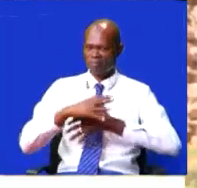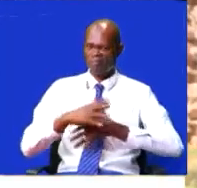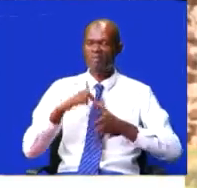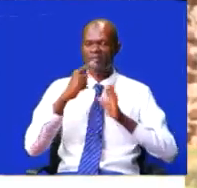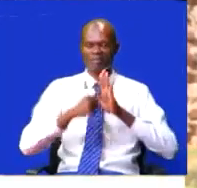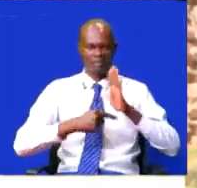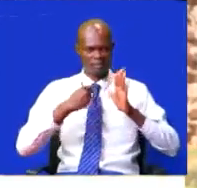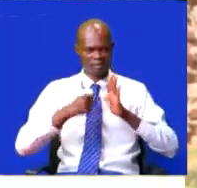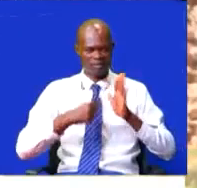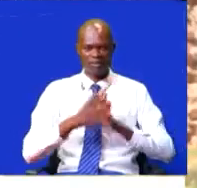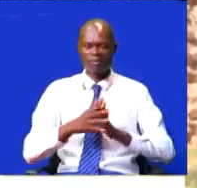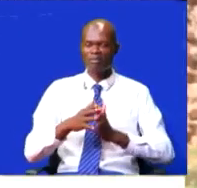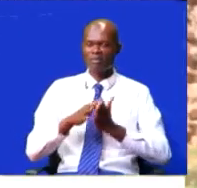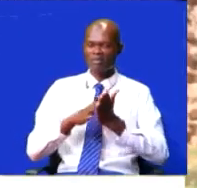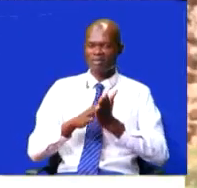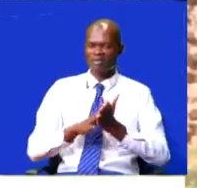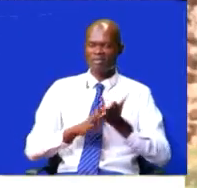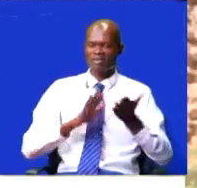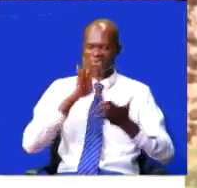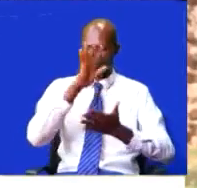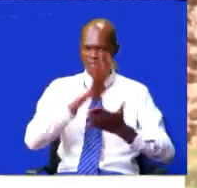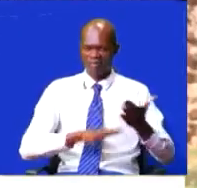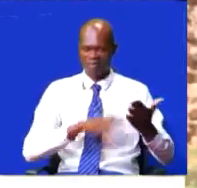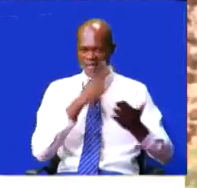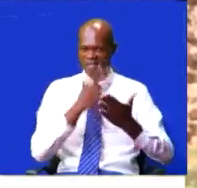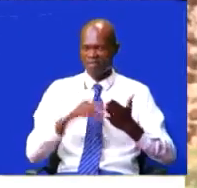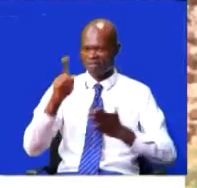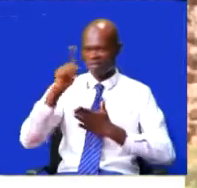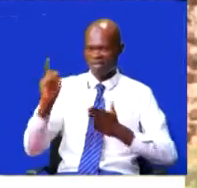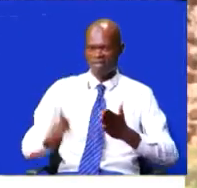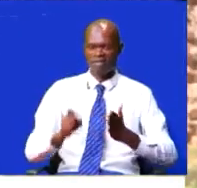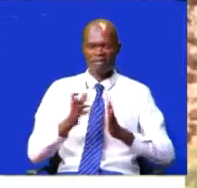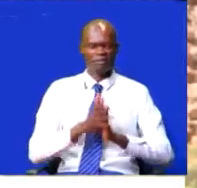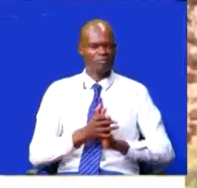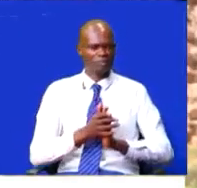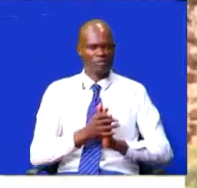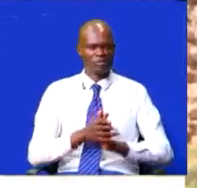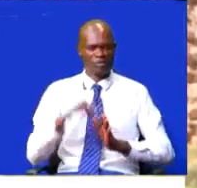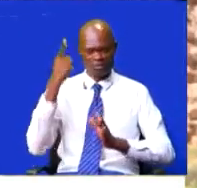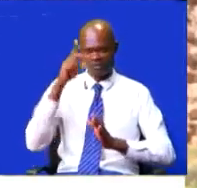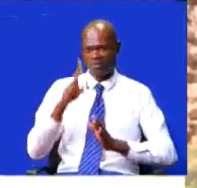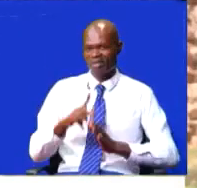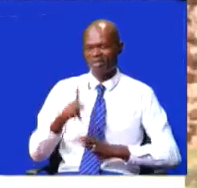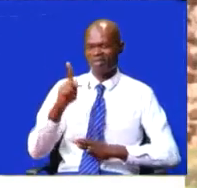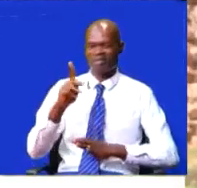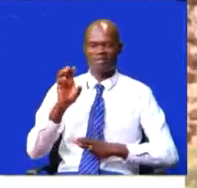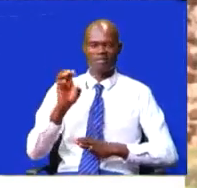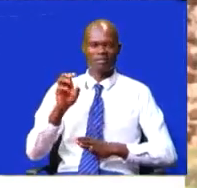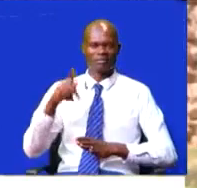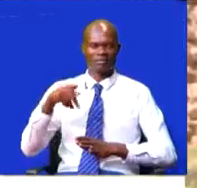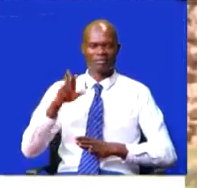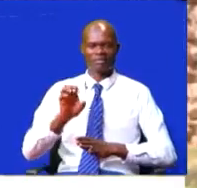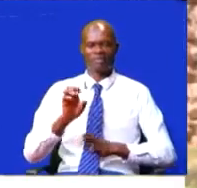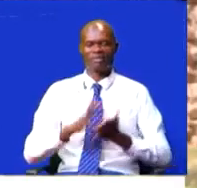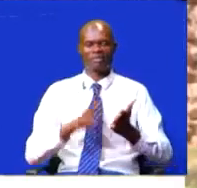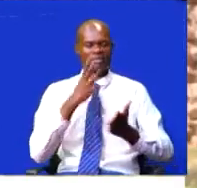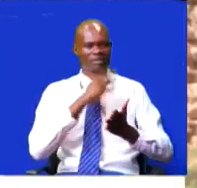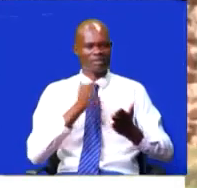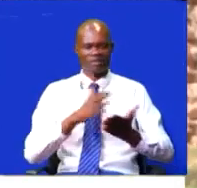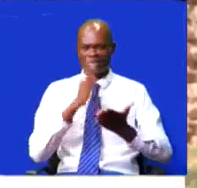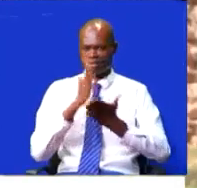been supplied with the examination questions for KCPE and was